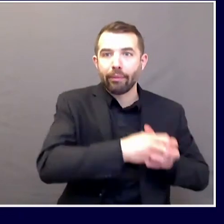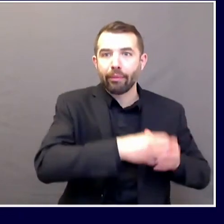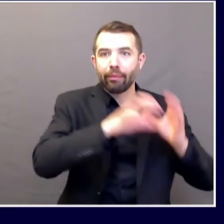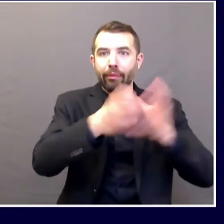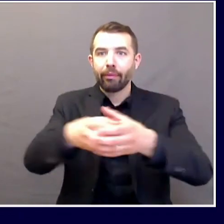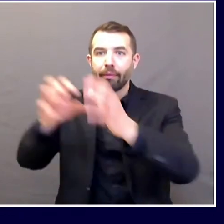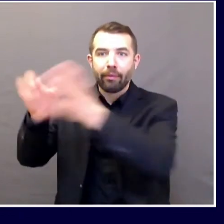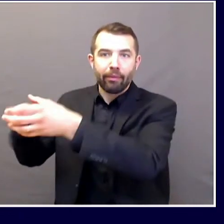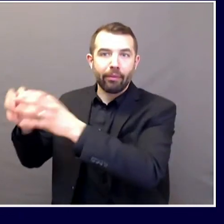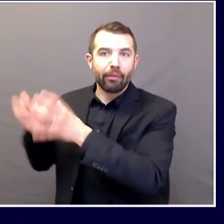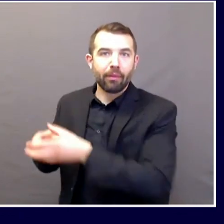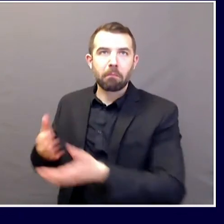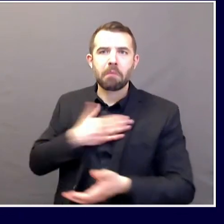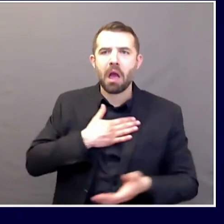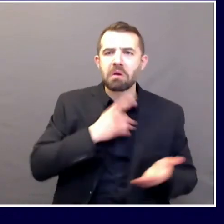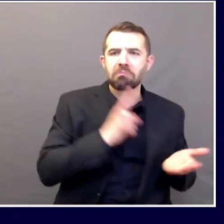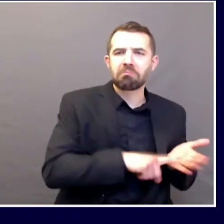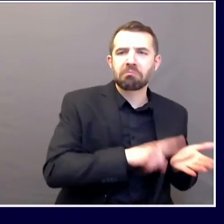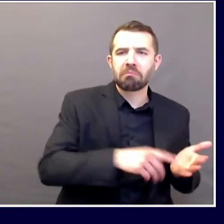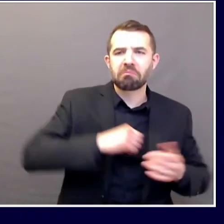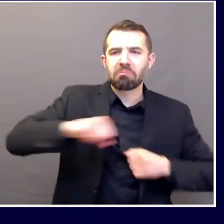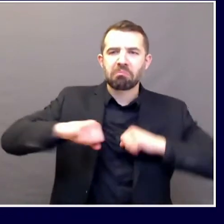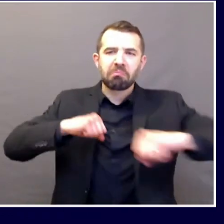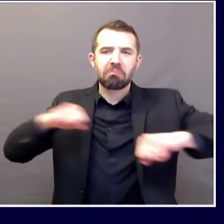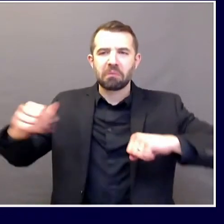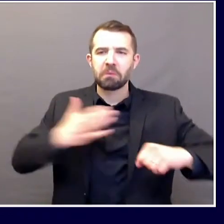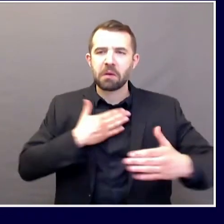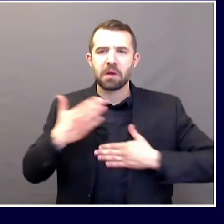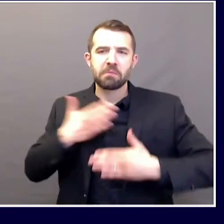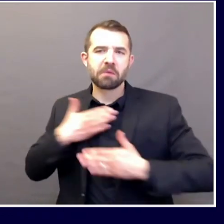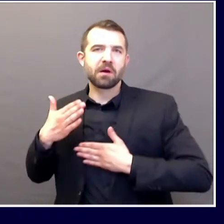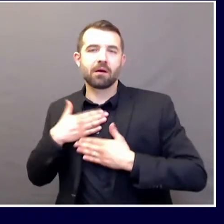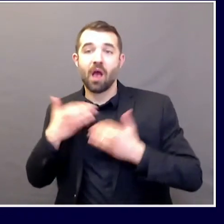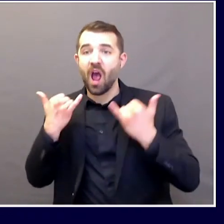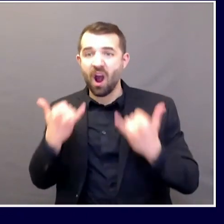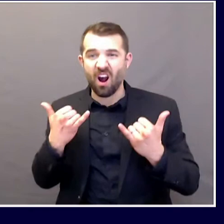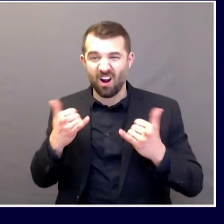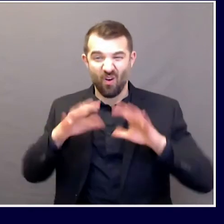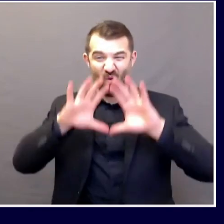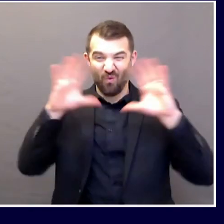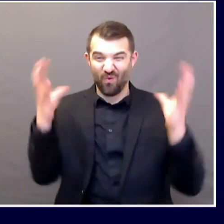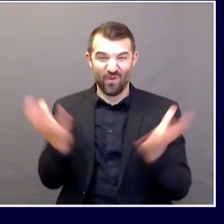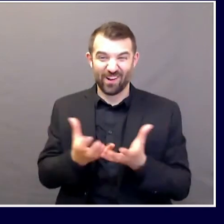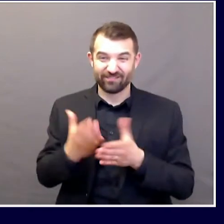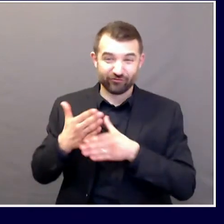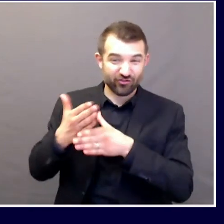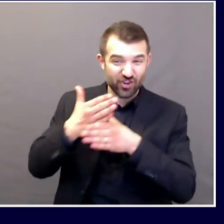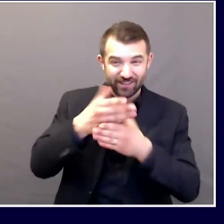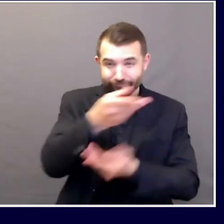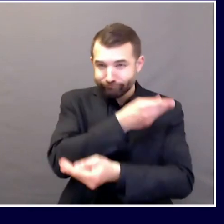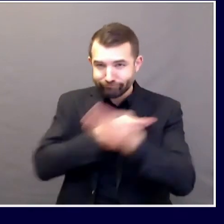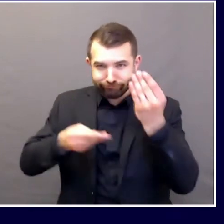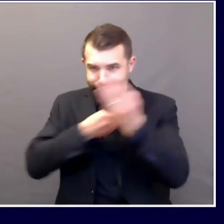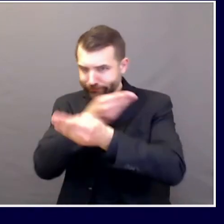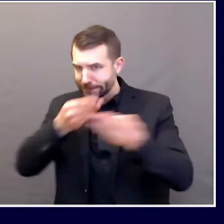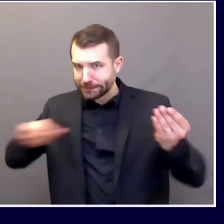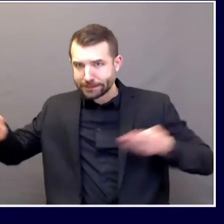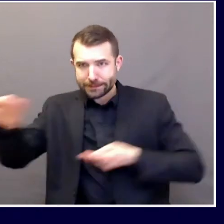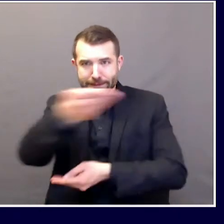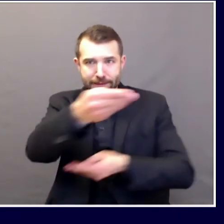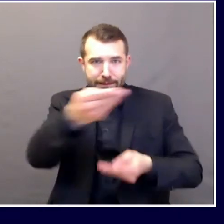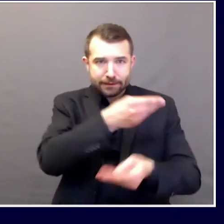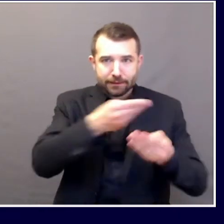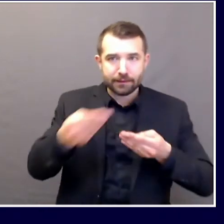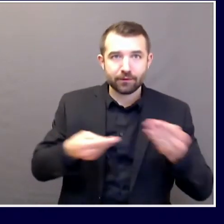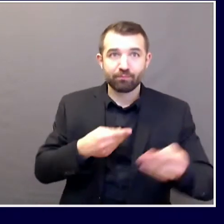every trial was carefully reviewed and approved by an independent group of scientists on the safety